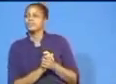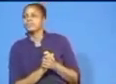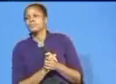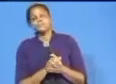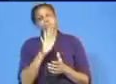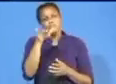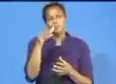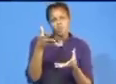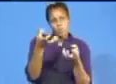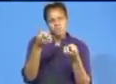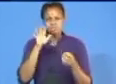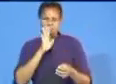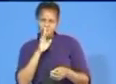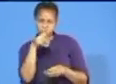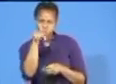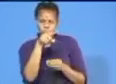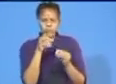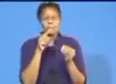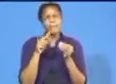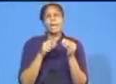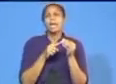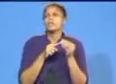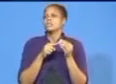to talk to you about